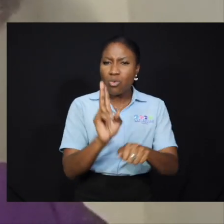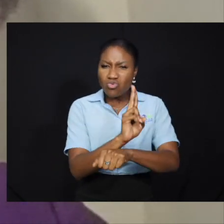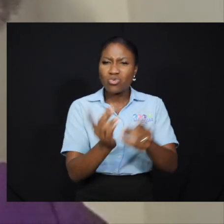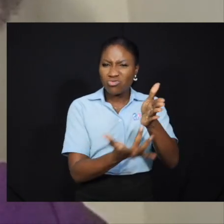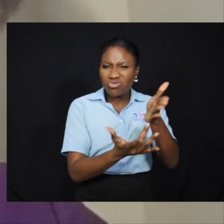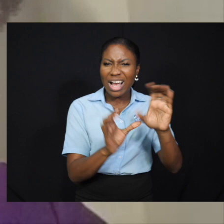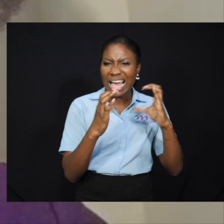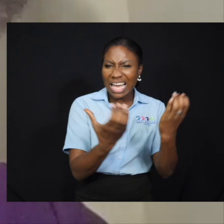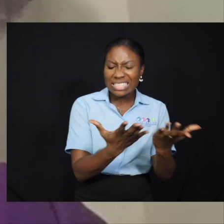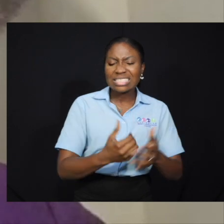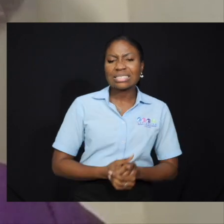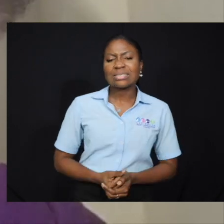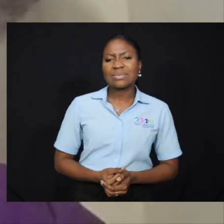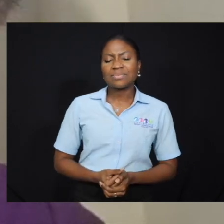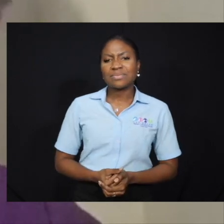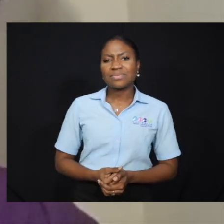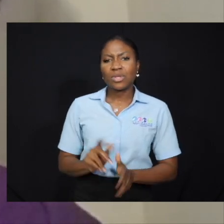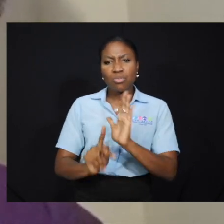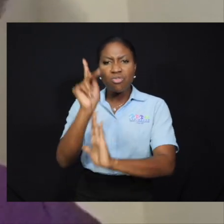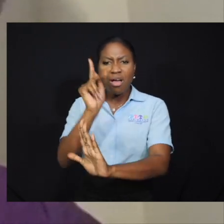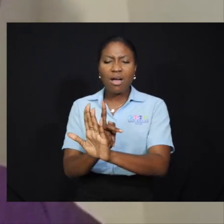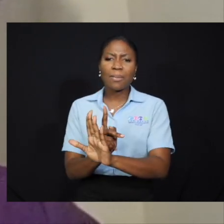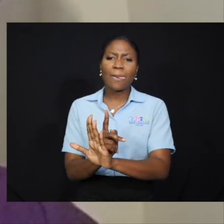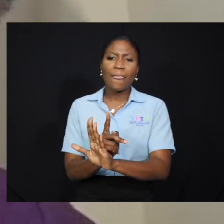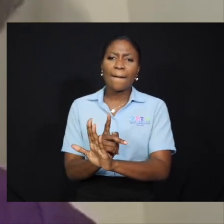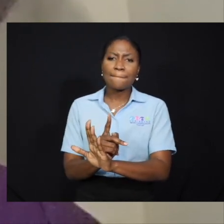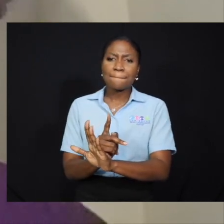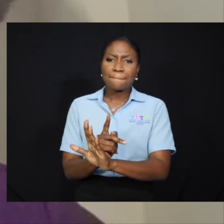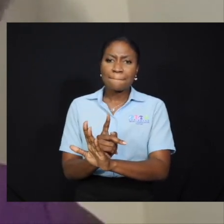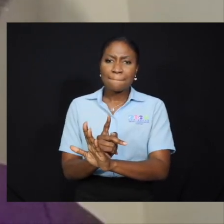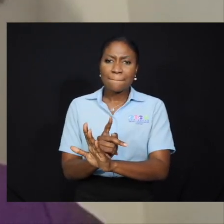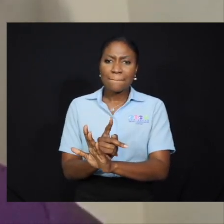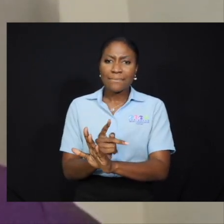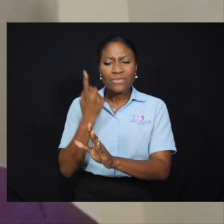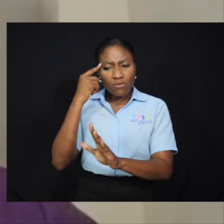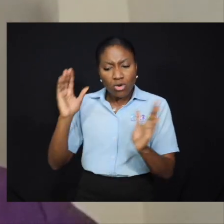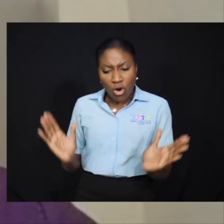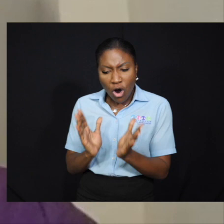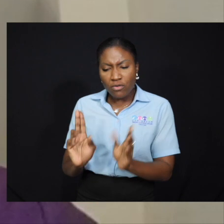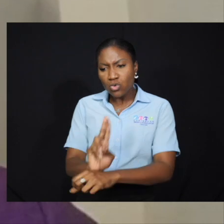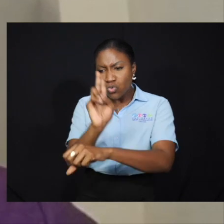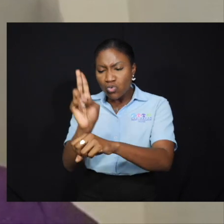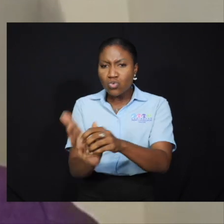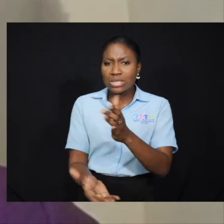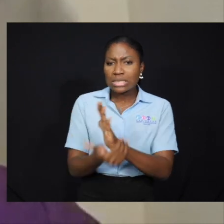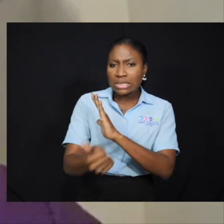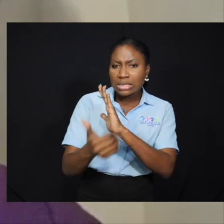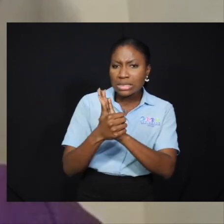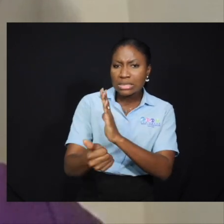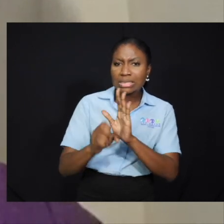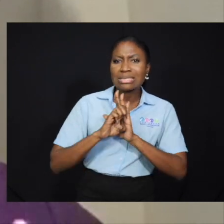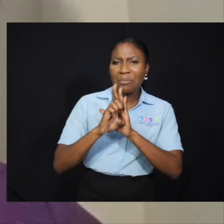programs that encourage you to use your skills, like book clubs, online book clubs, as well as